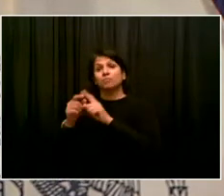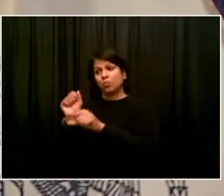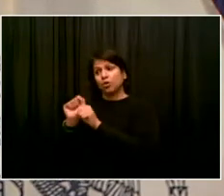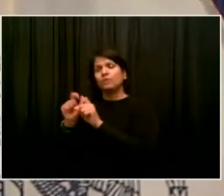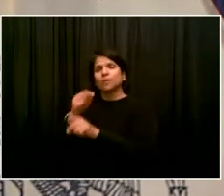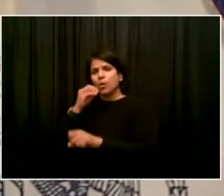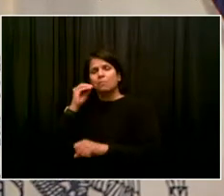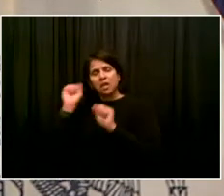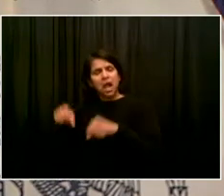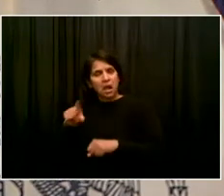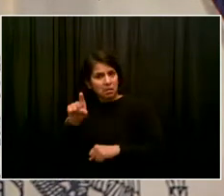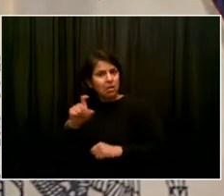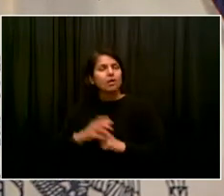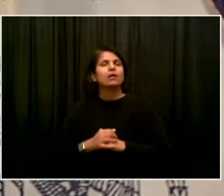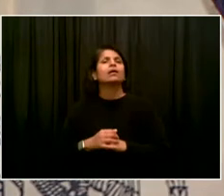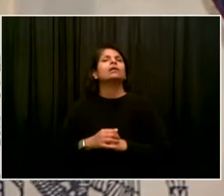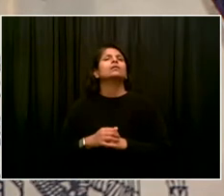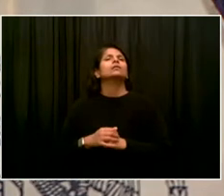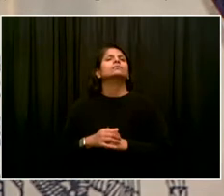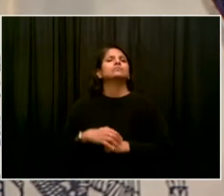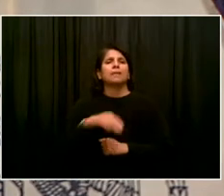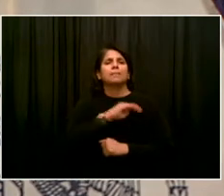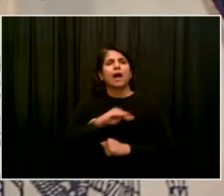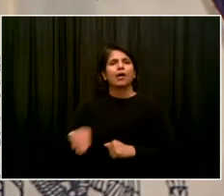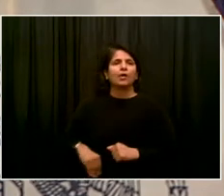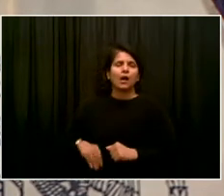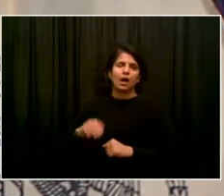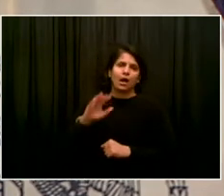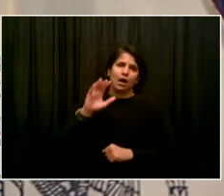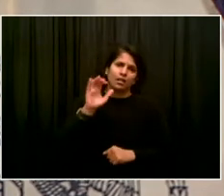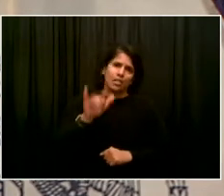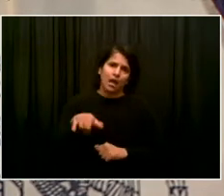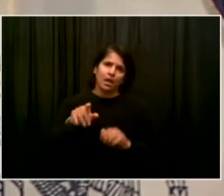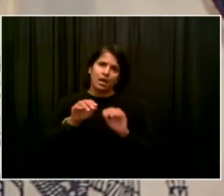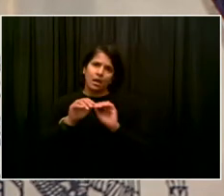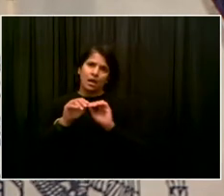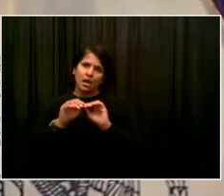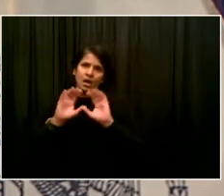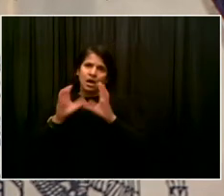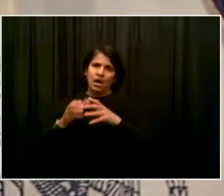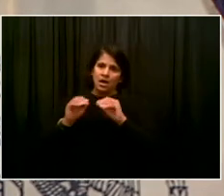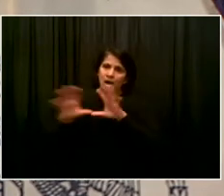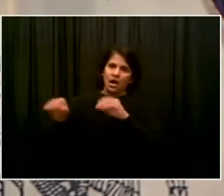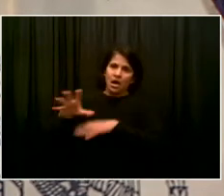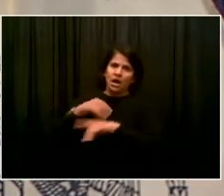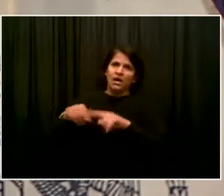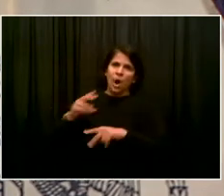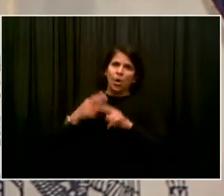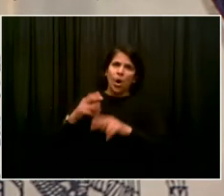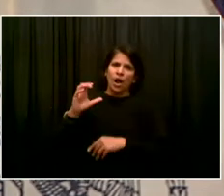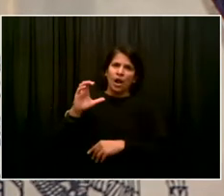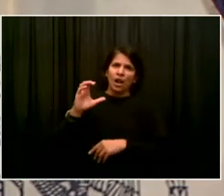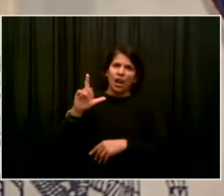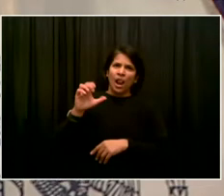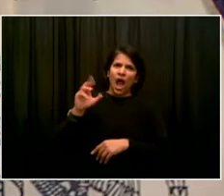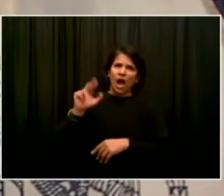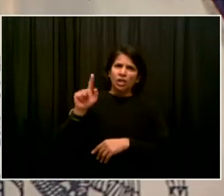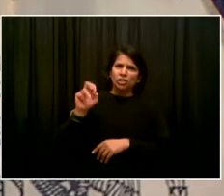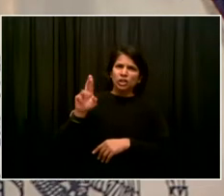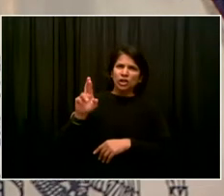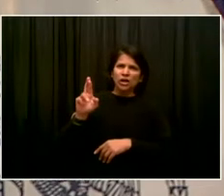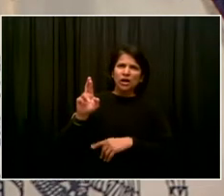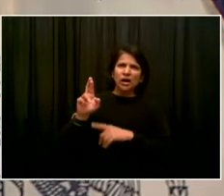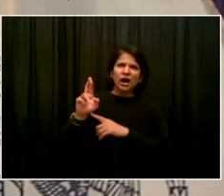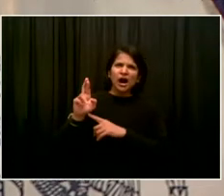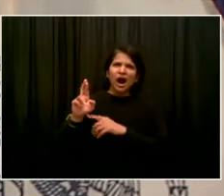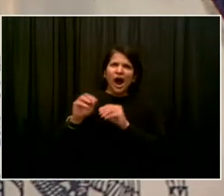little careful with that. Test and Trace has been looking very carefully where there's something generated in a